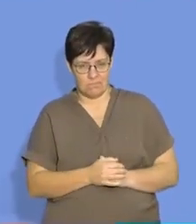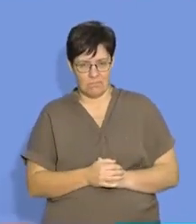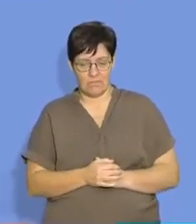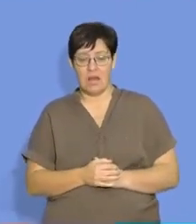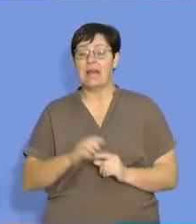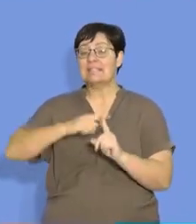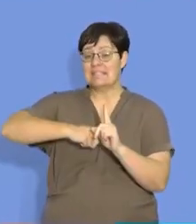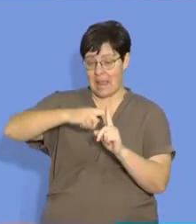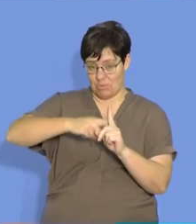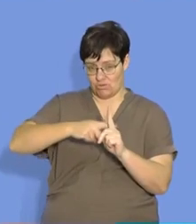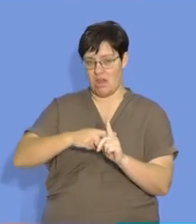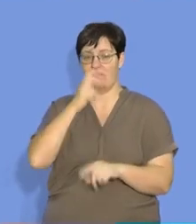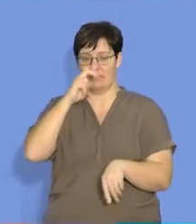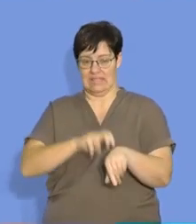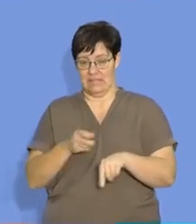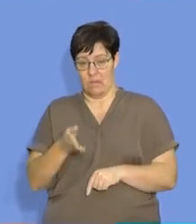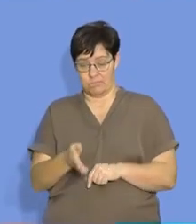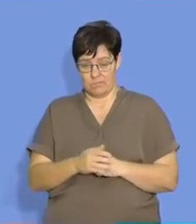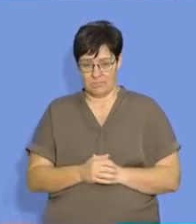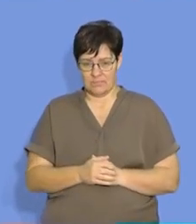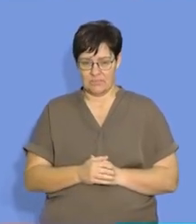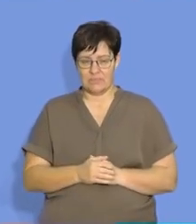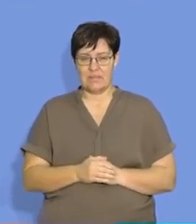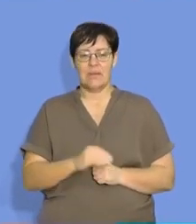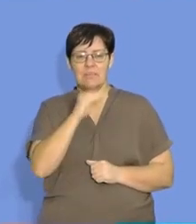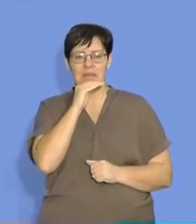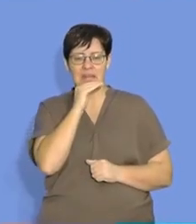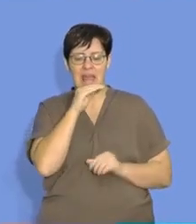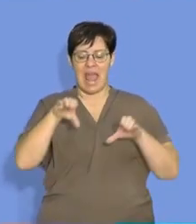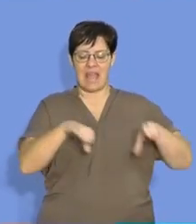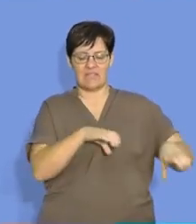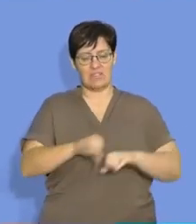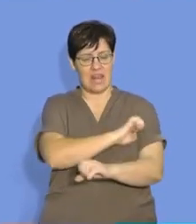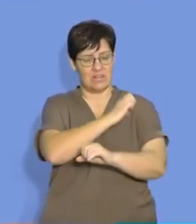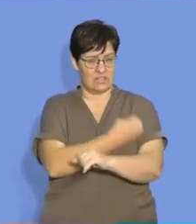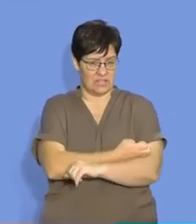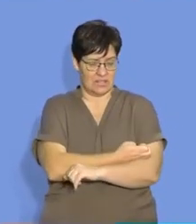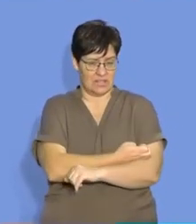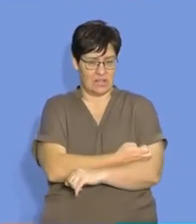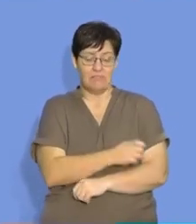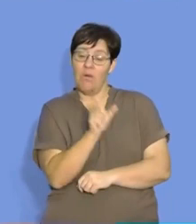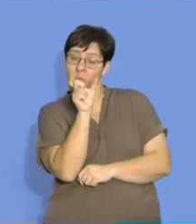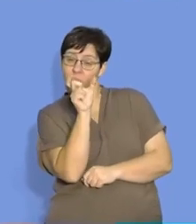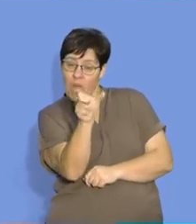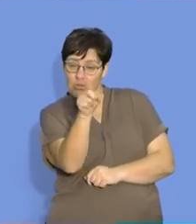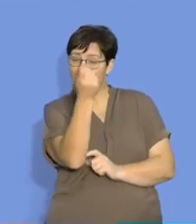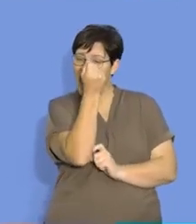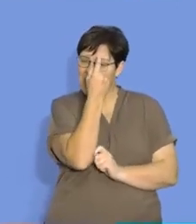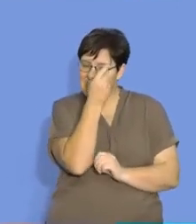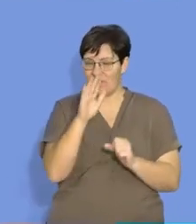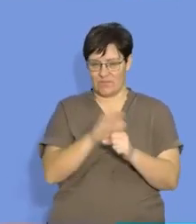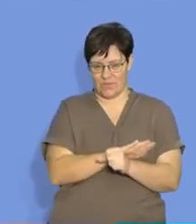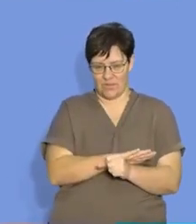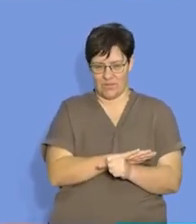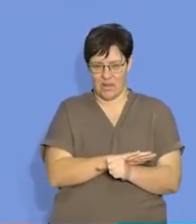specific temperature, obviously. But the definition for activation energy is one of the terms that we need to understand